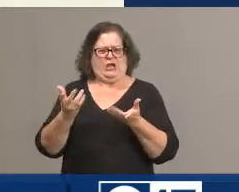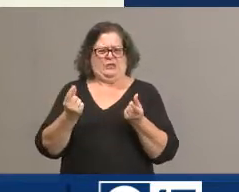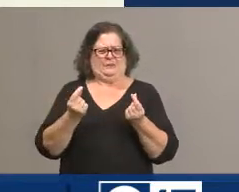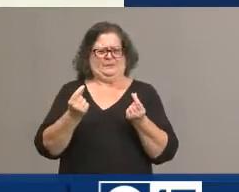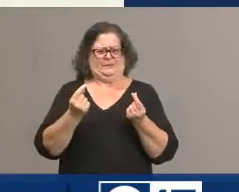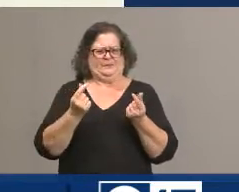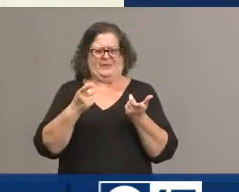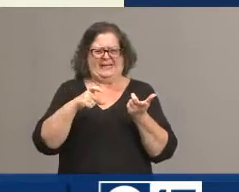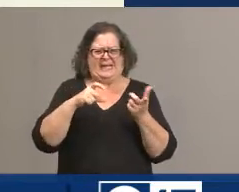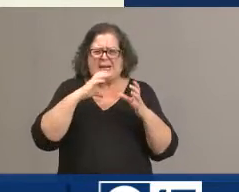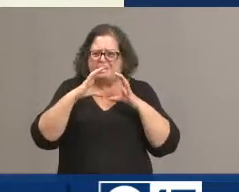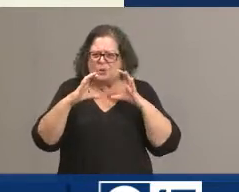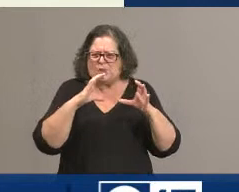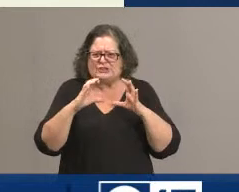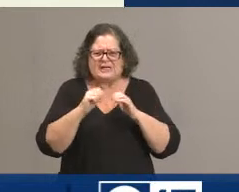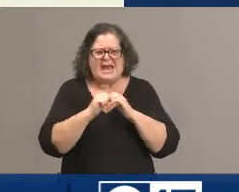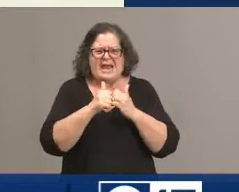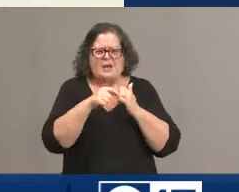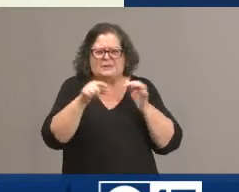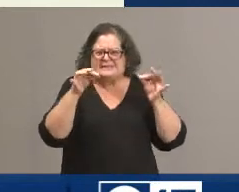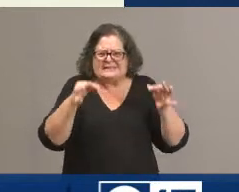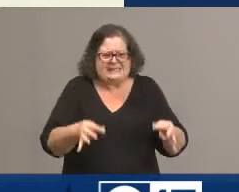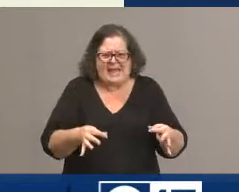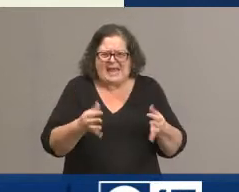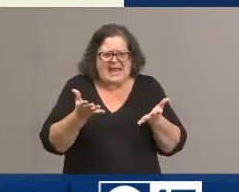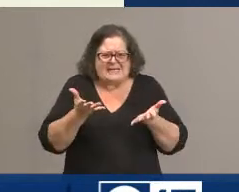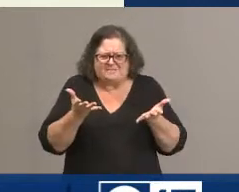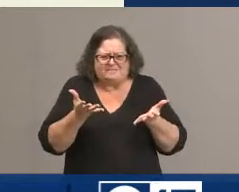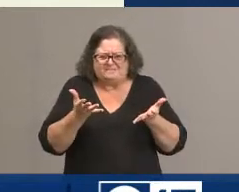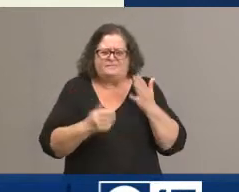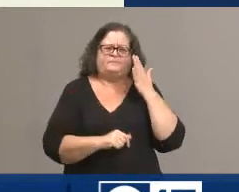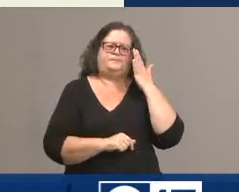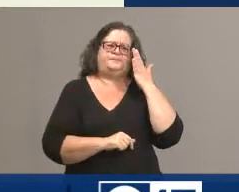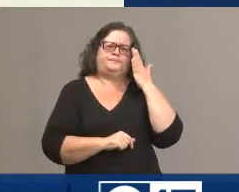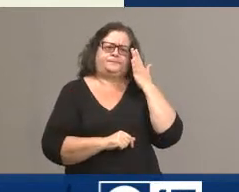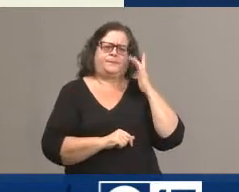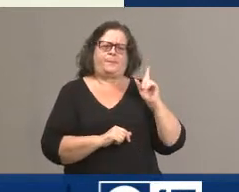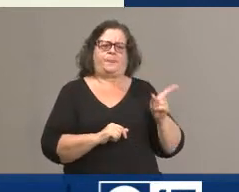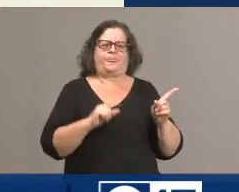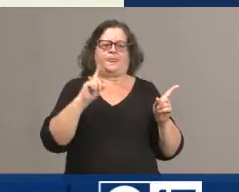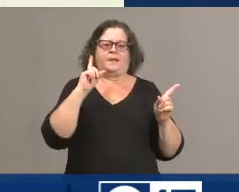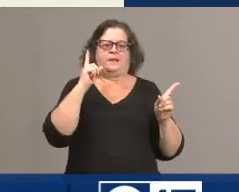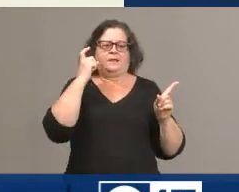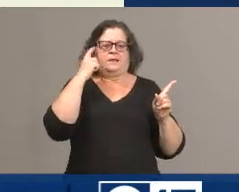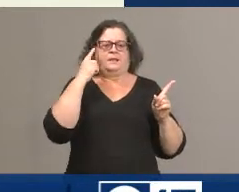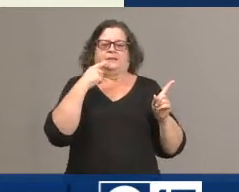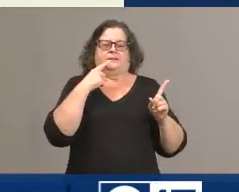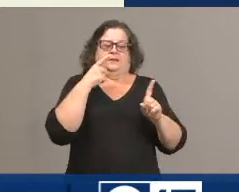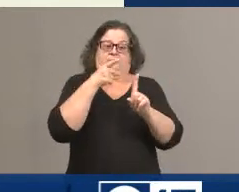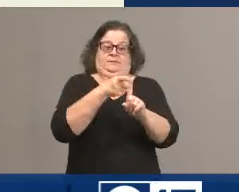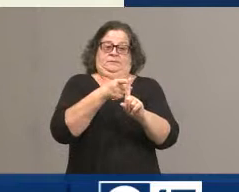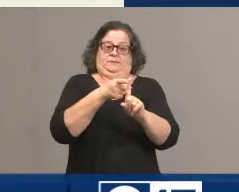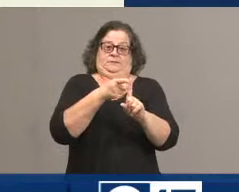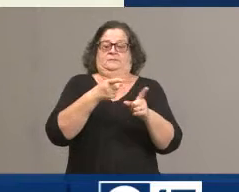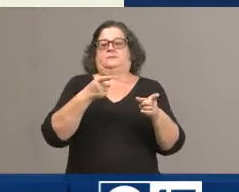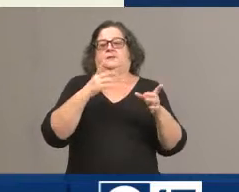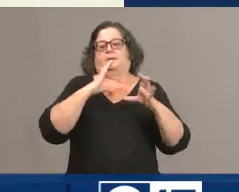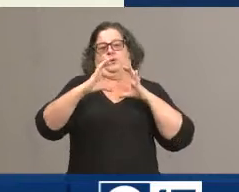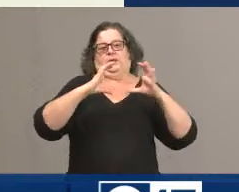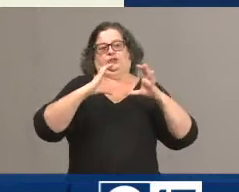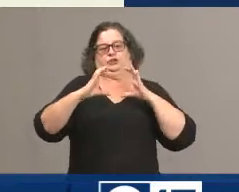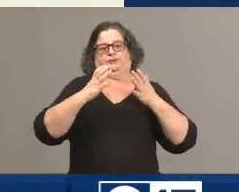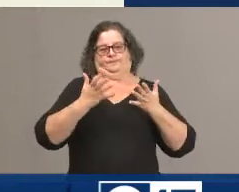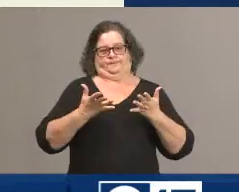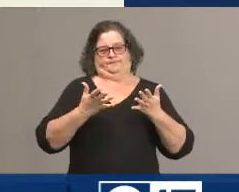communicate enough. In terms of the communication with healthcare leaders and our healthcare facilities,